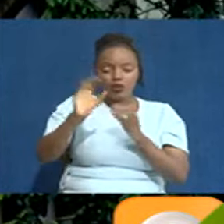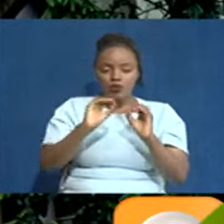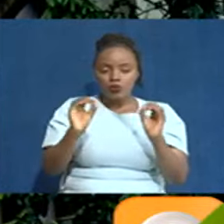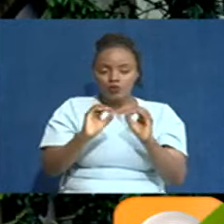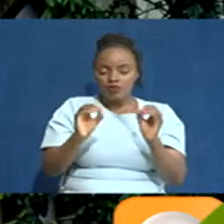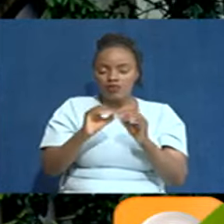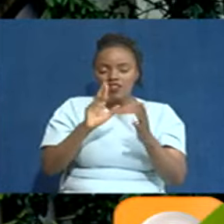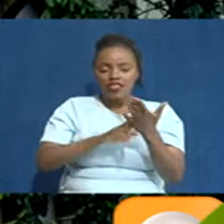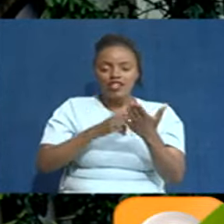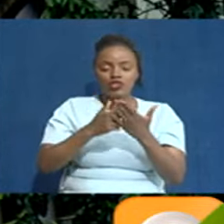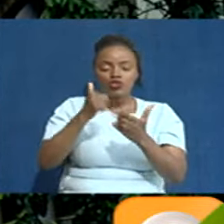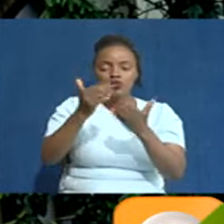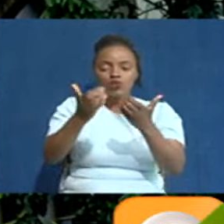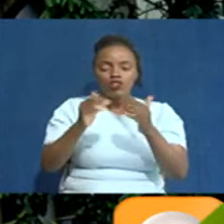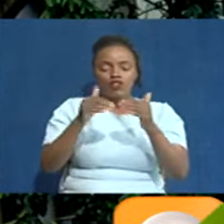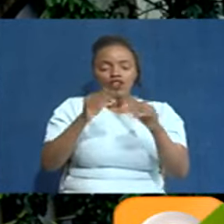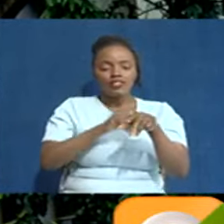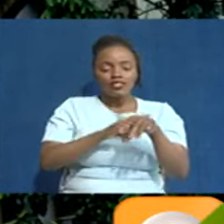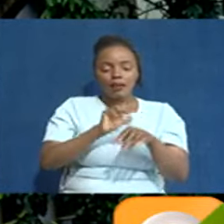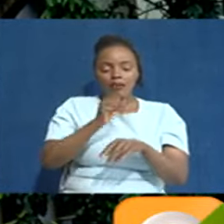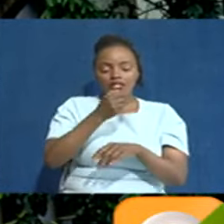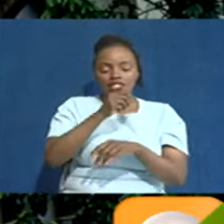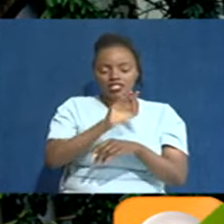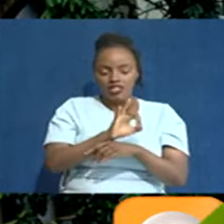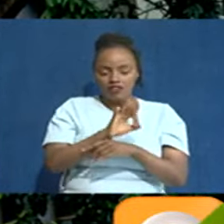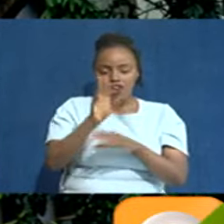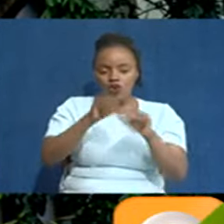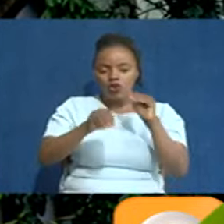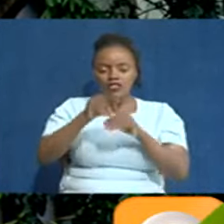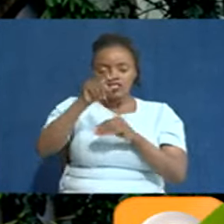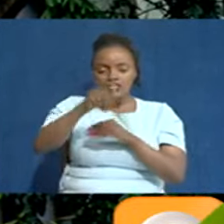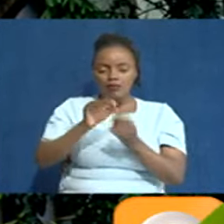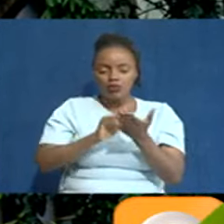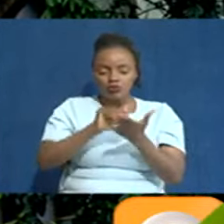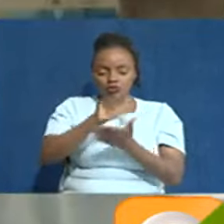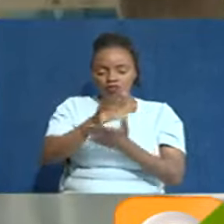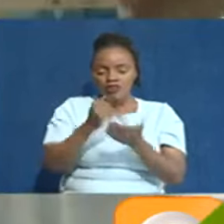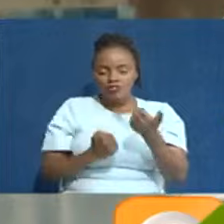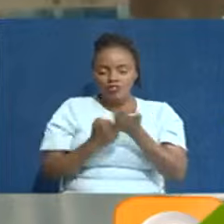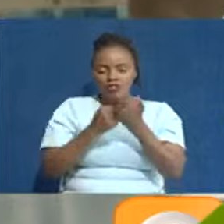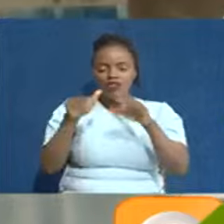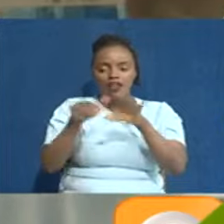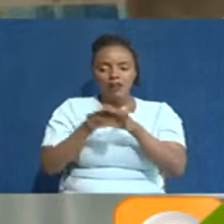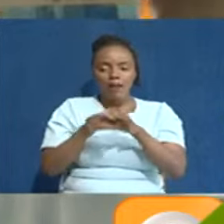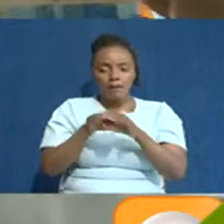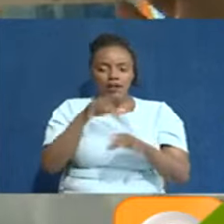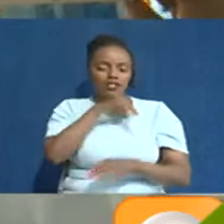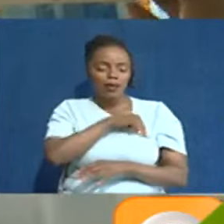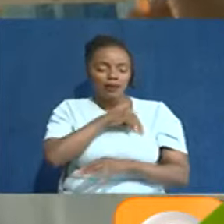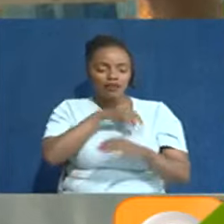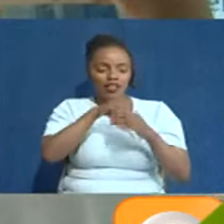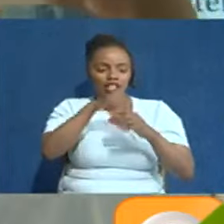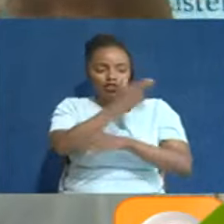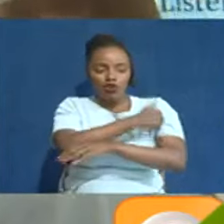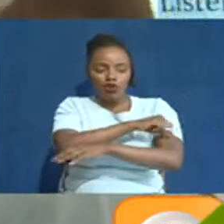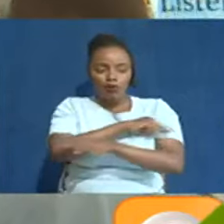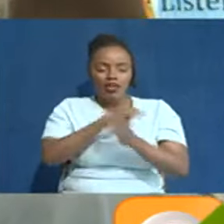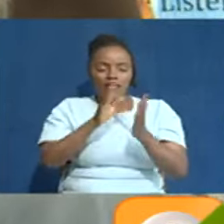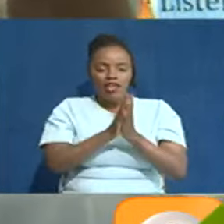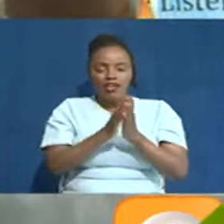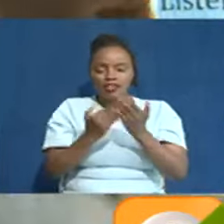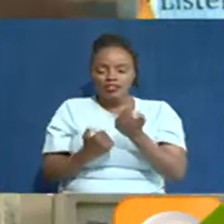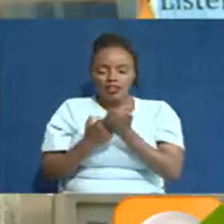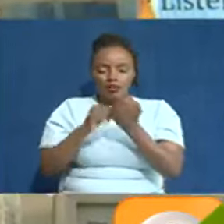required resources, while shift contributions should ideally go towards financing members' benefits in hospitals and not